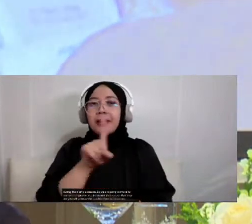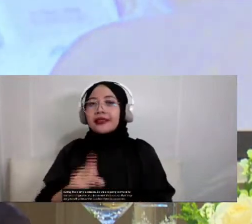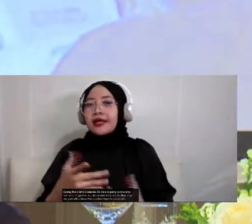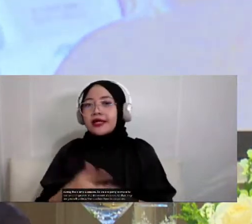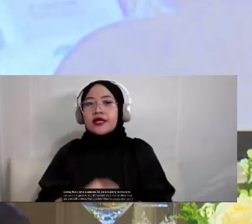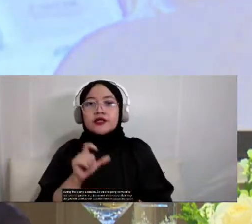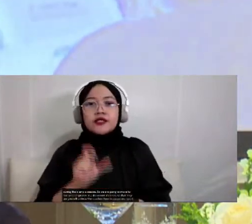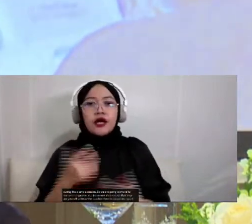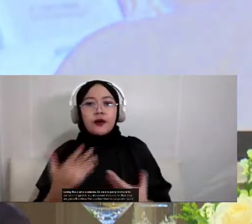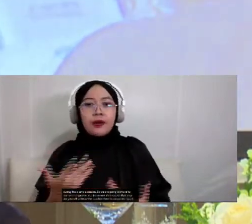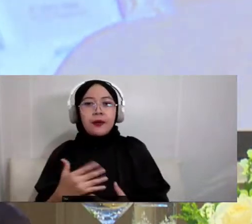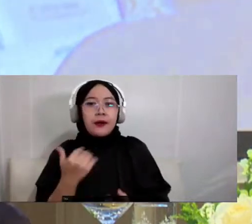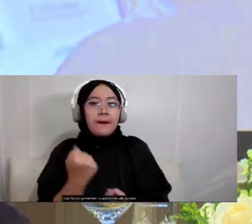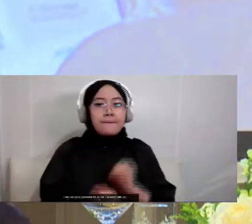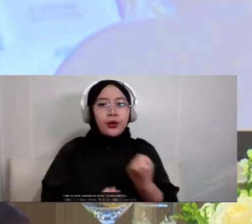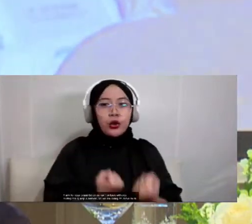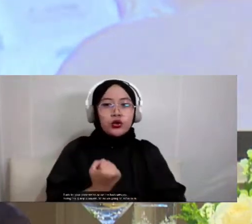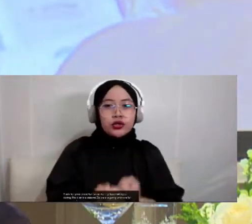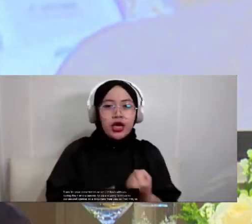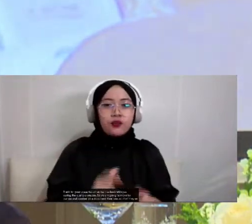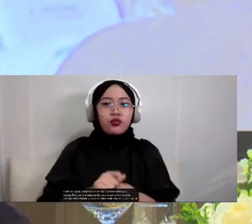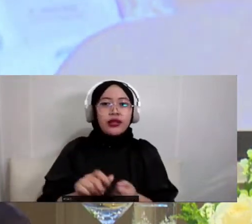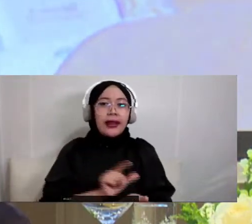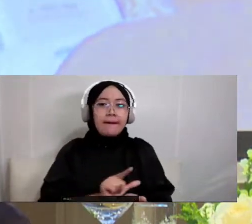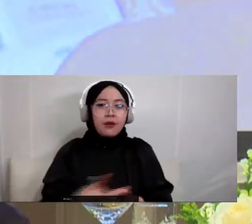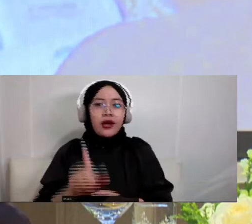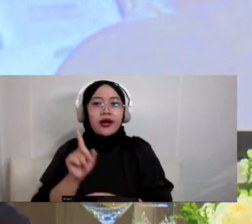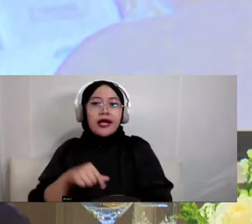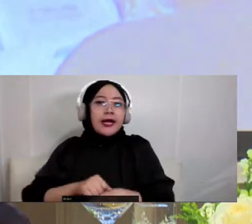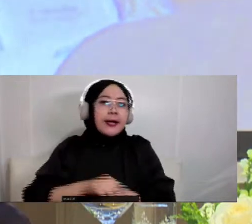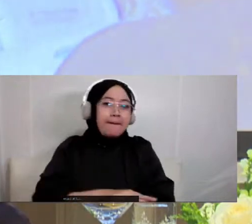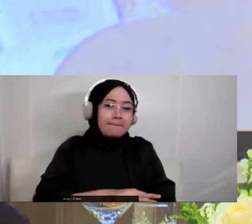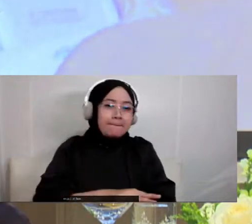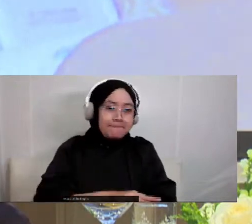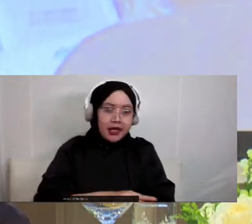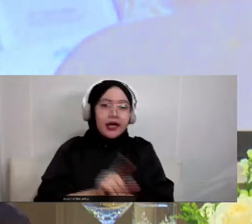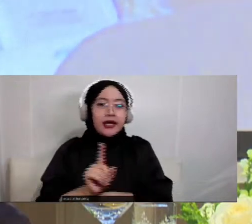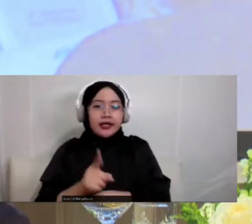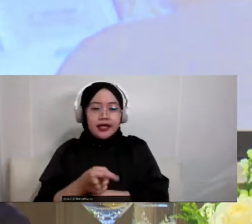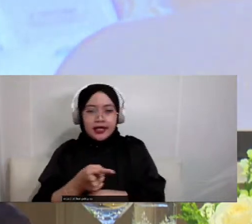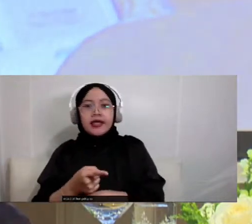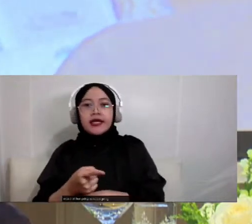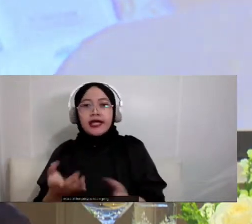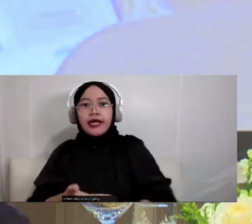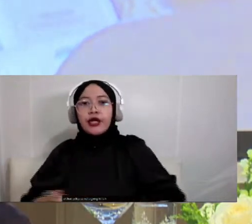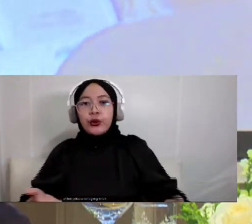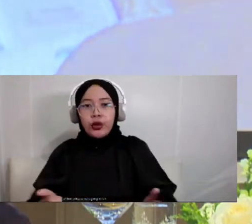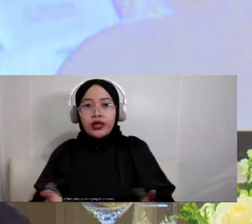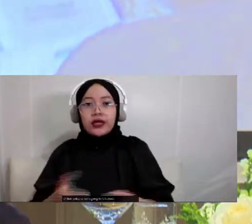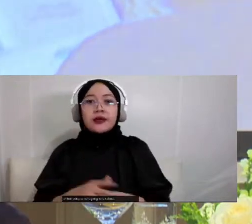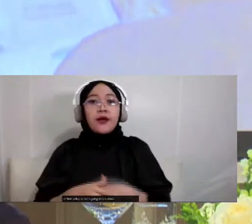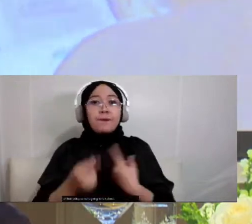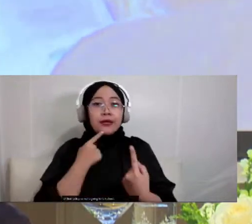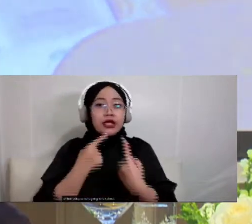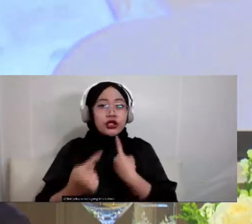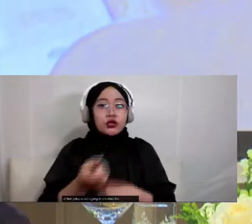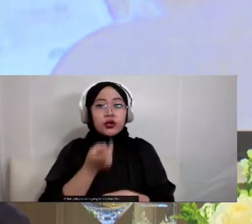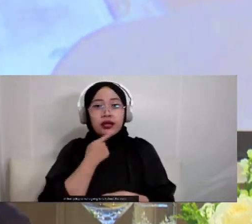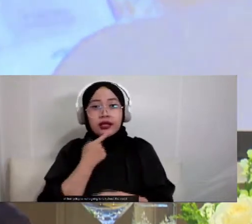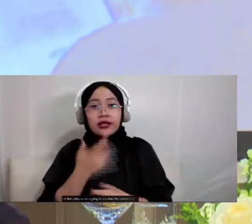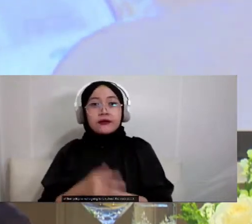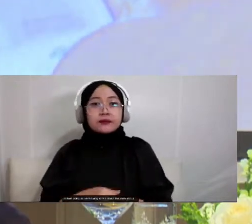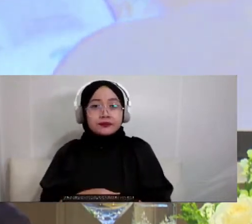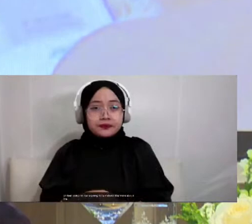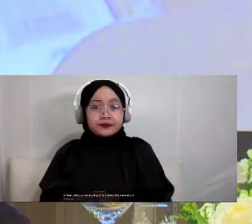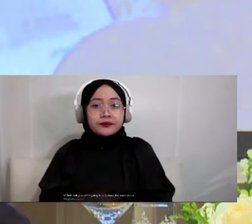report the environmental impact of their policies? So we're going to talk about more about the